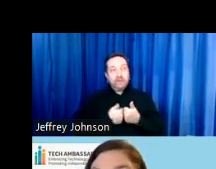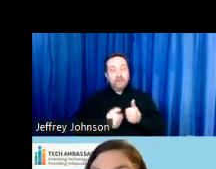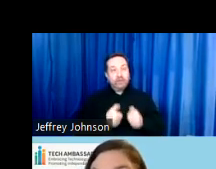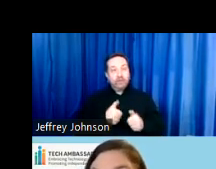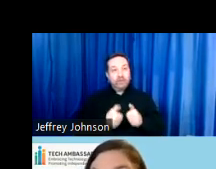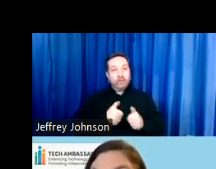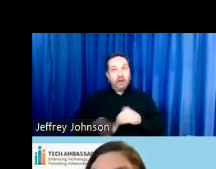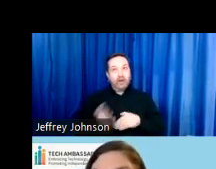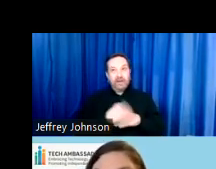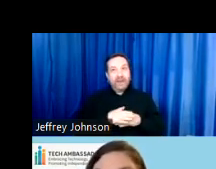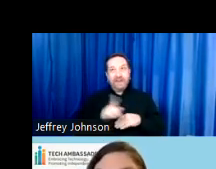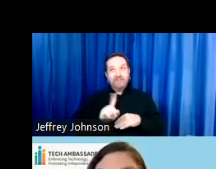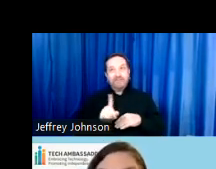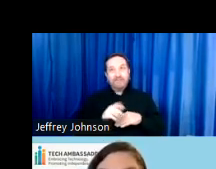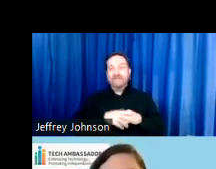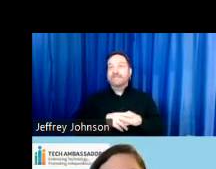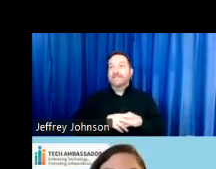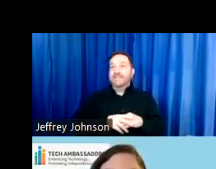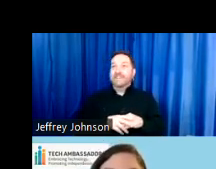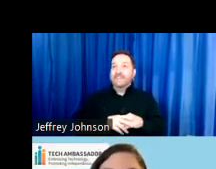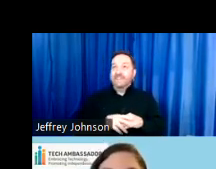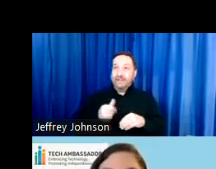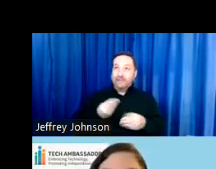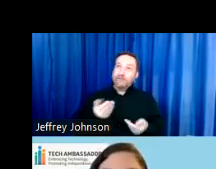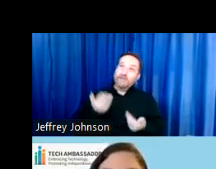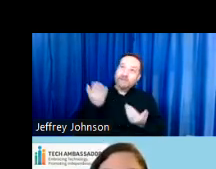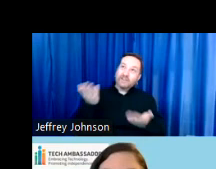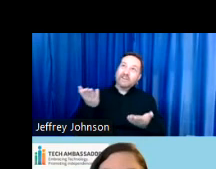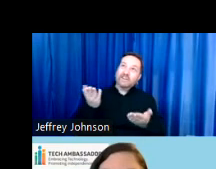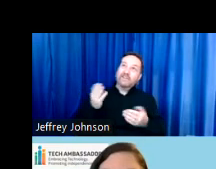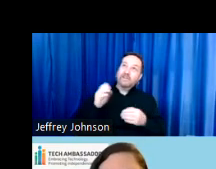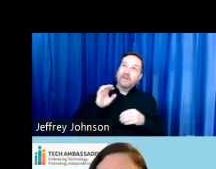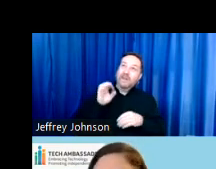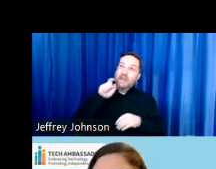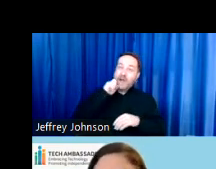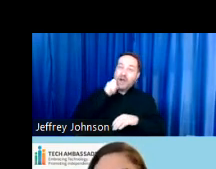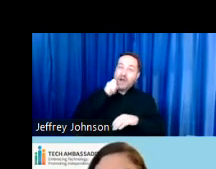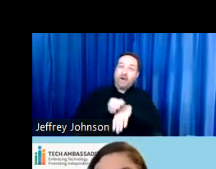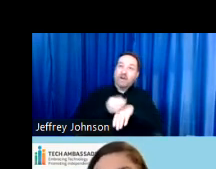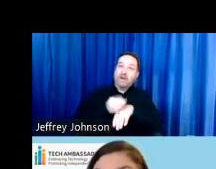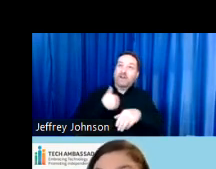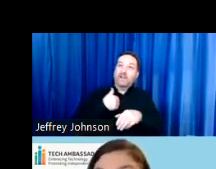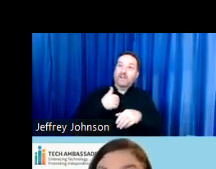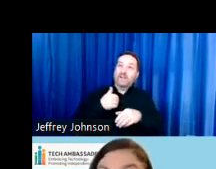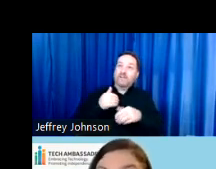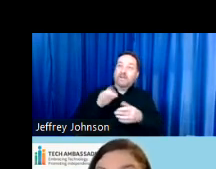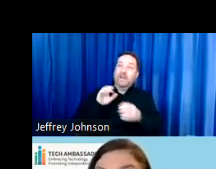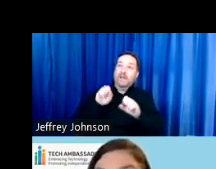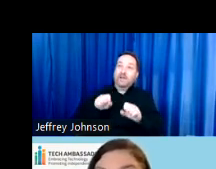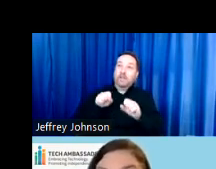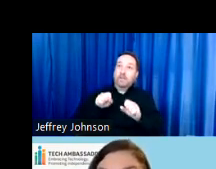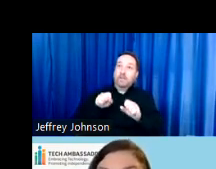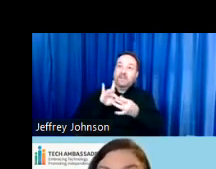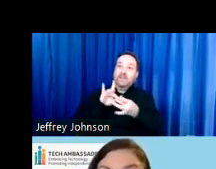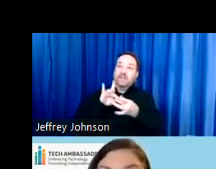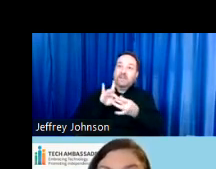few suggestions there, but Apple Watch has a variety of capabilities, connecting it to your